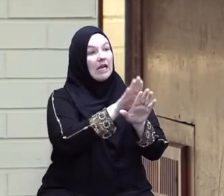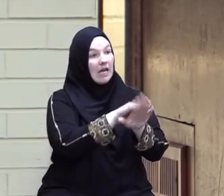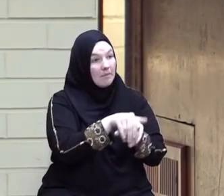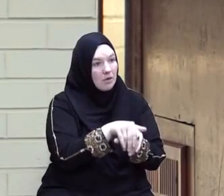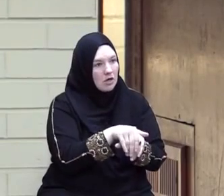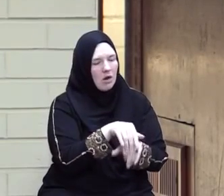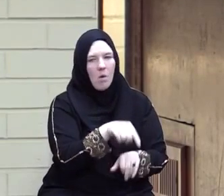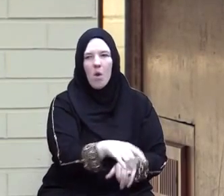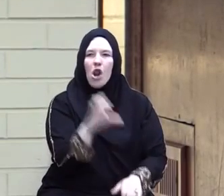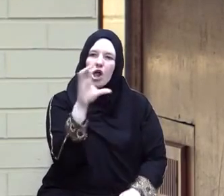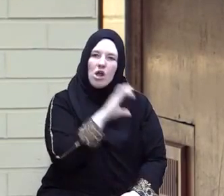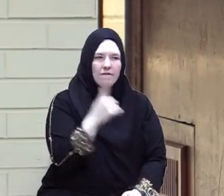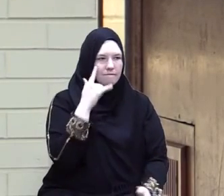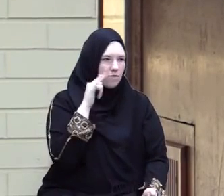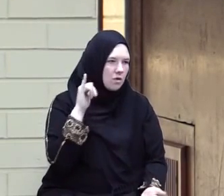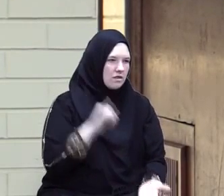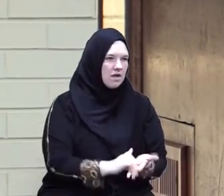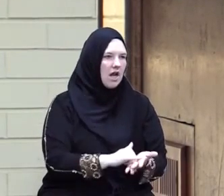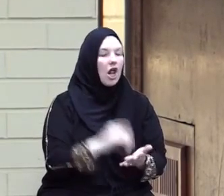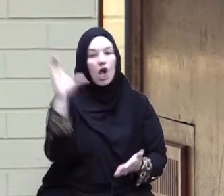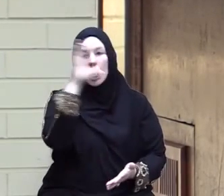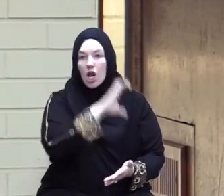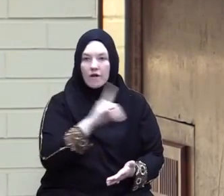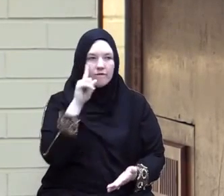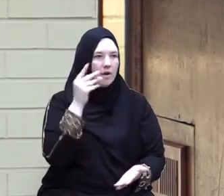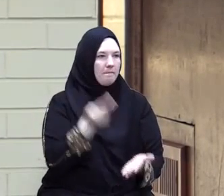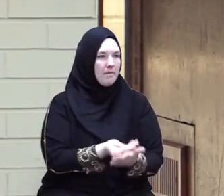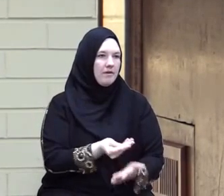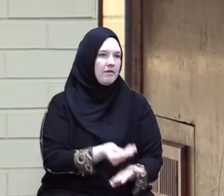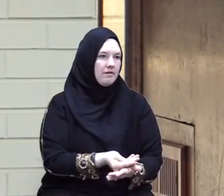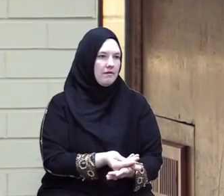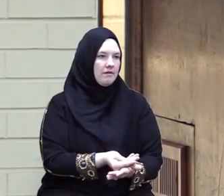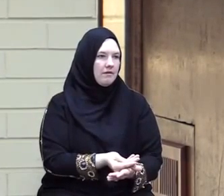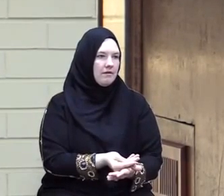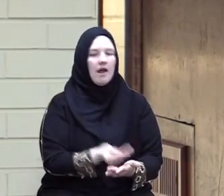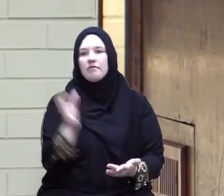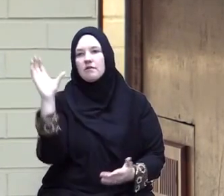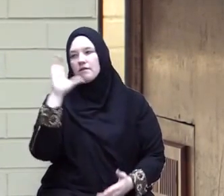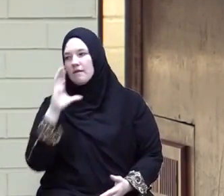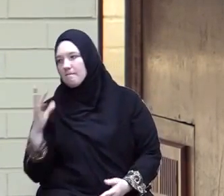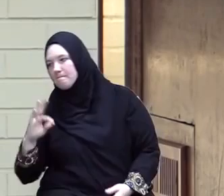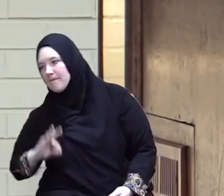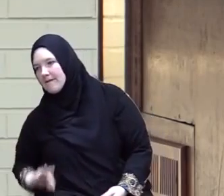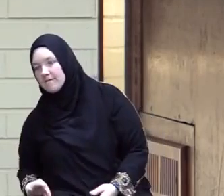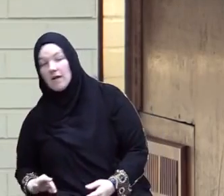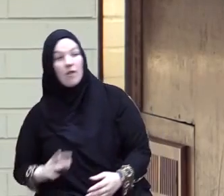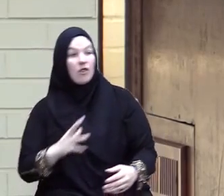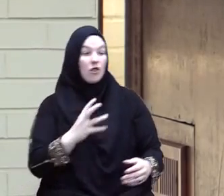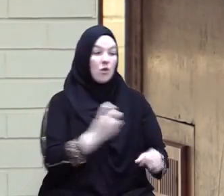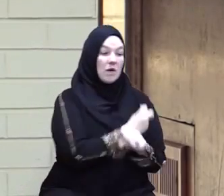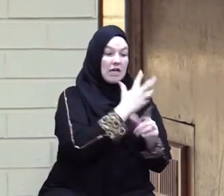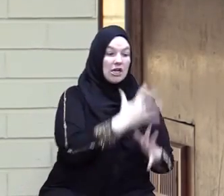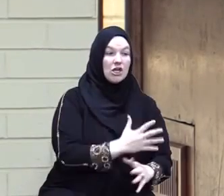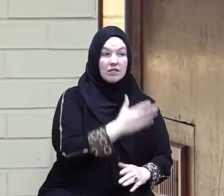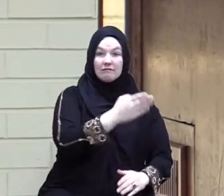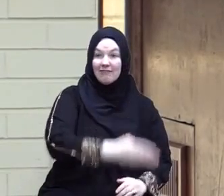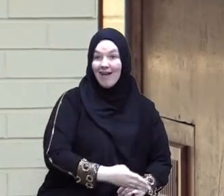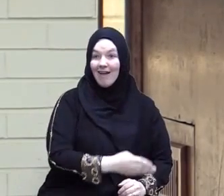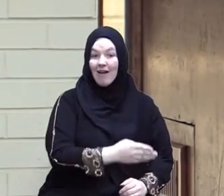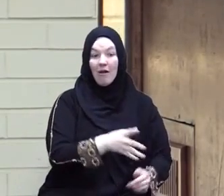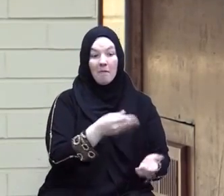hypocrites are looking for. Then they cash from both sides. The winner side, they will cash from